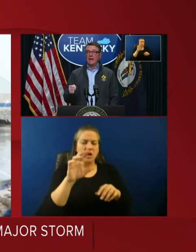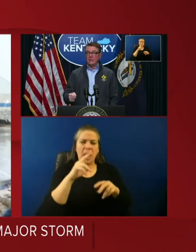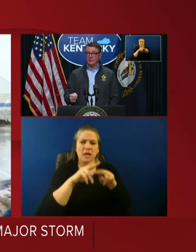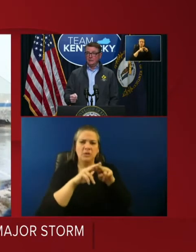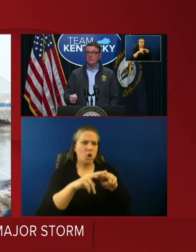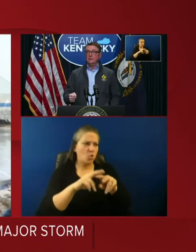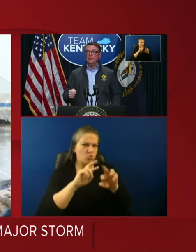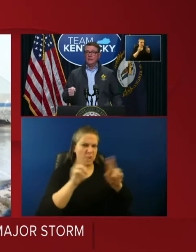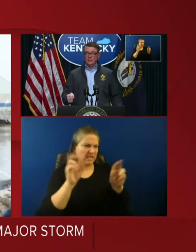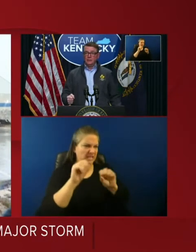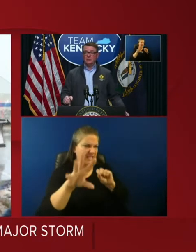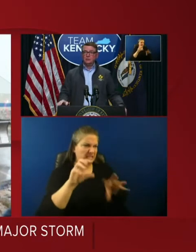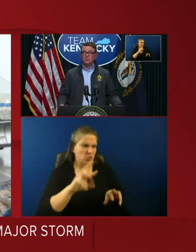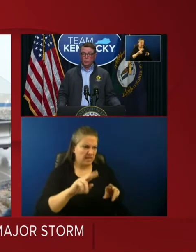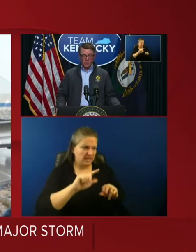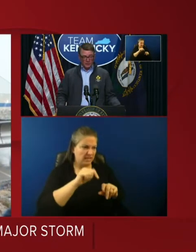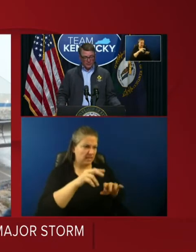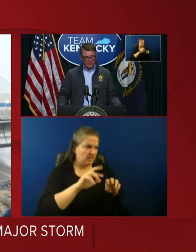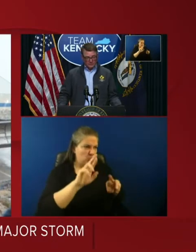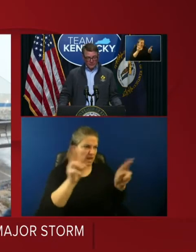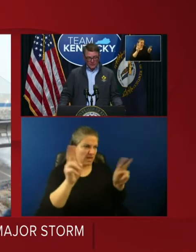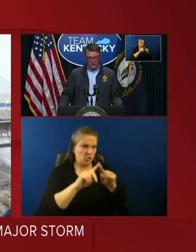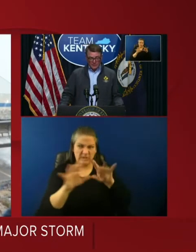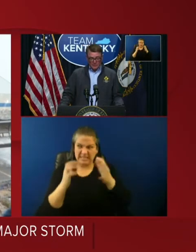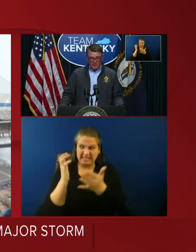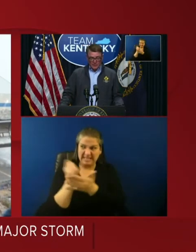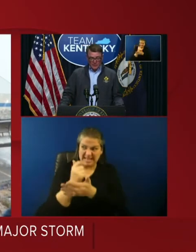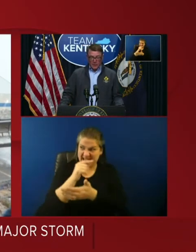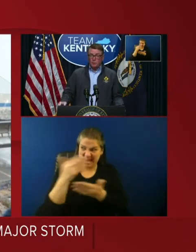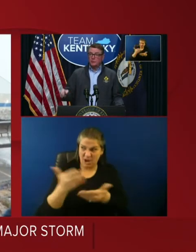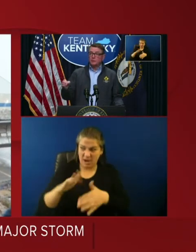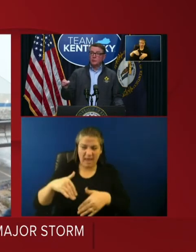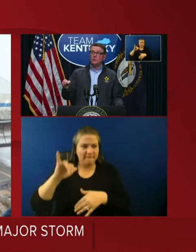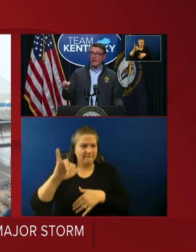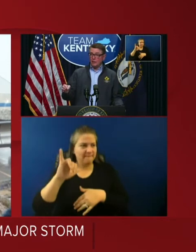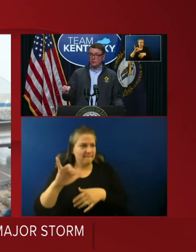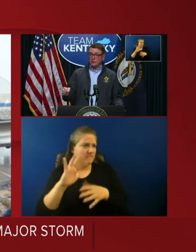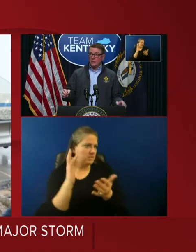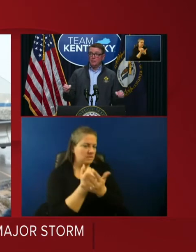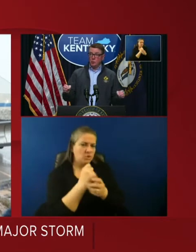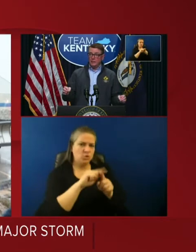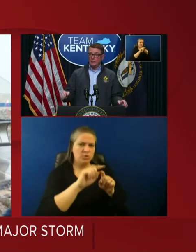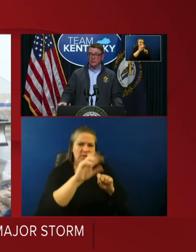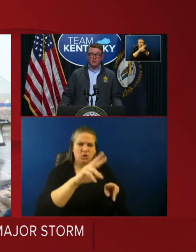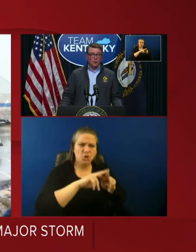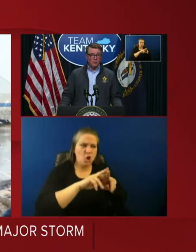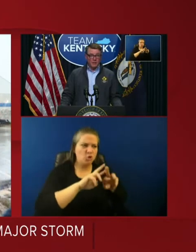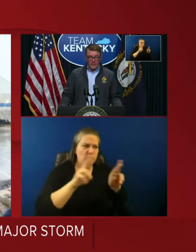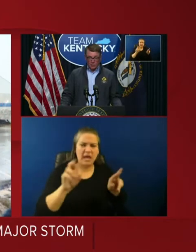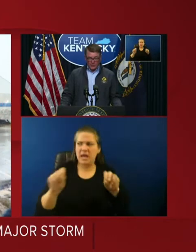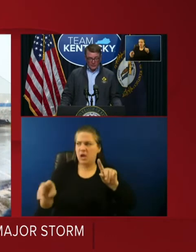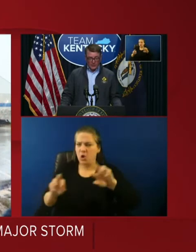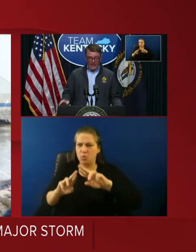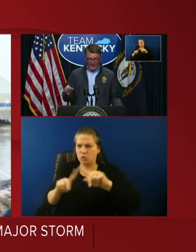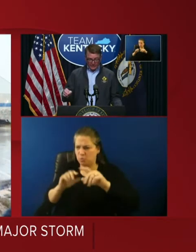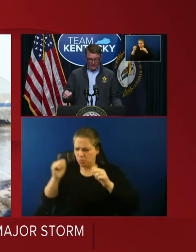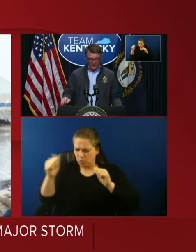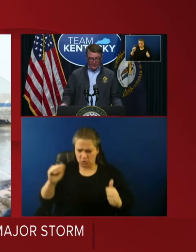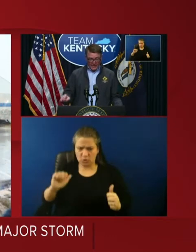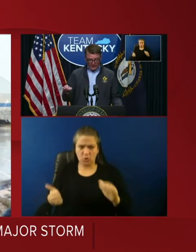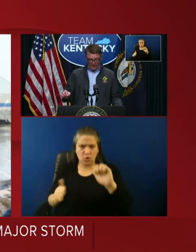today active in this work. Upwards of 2,000 employees in the Department of